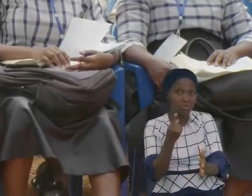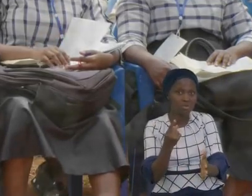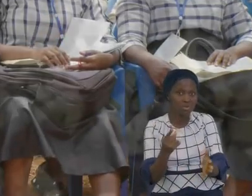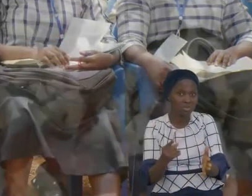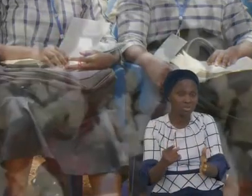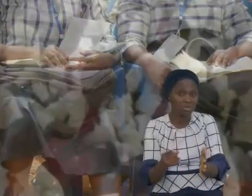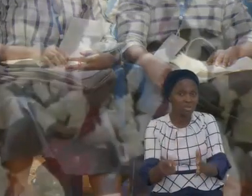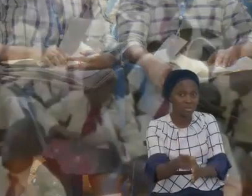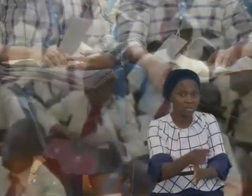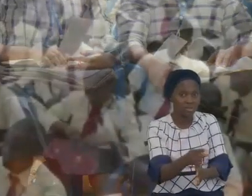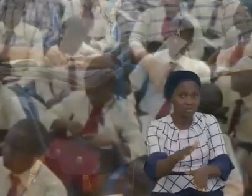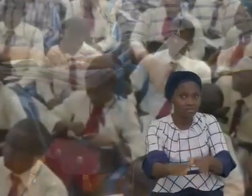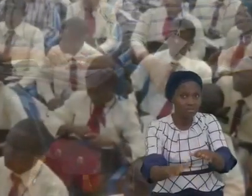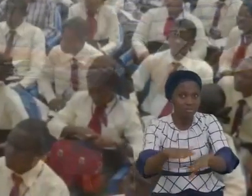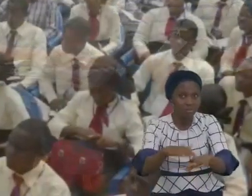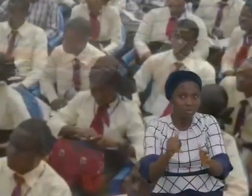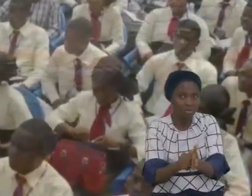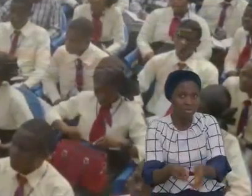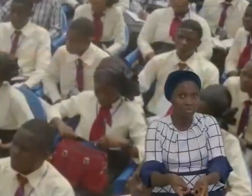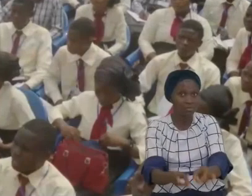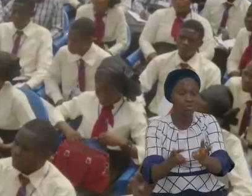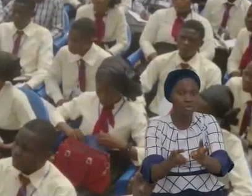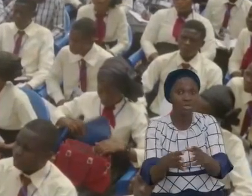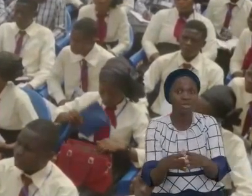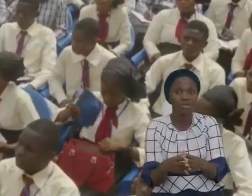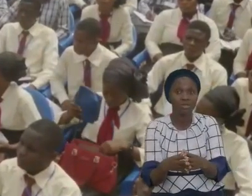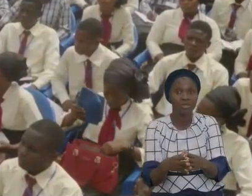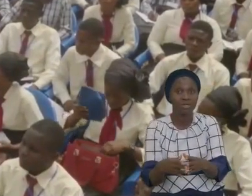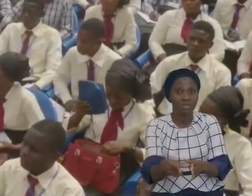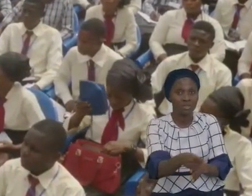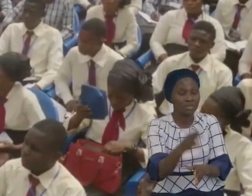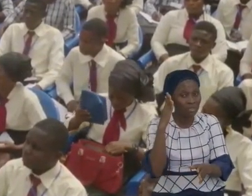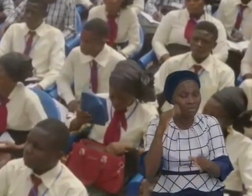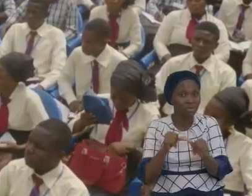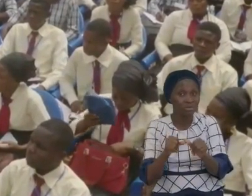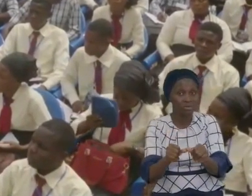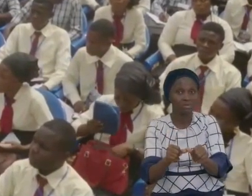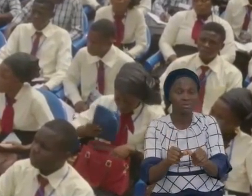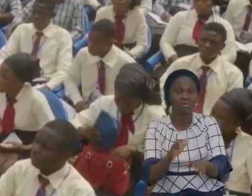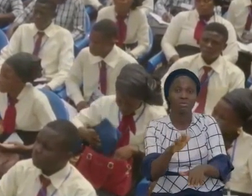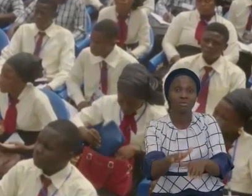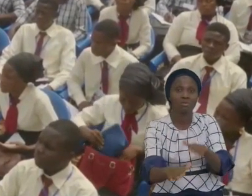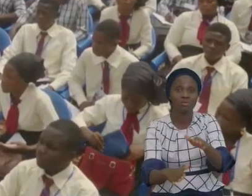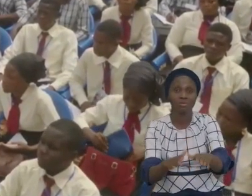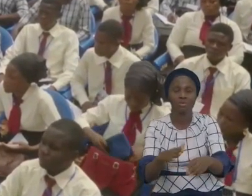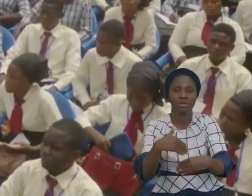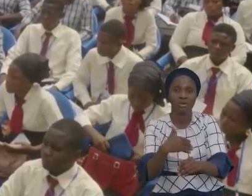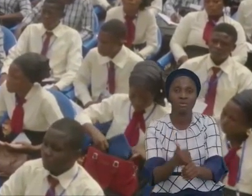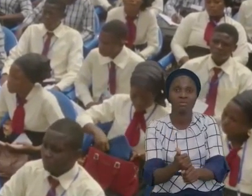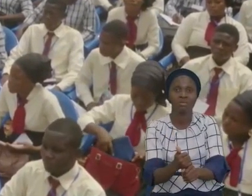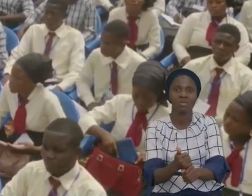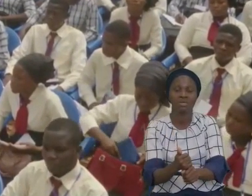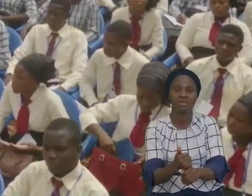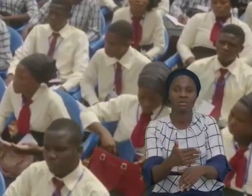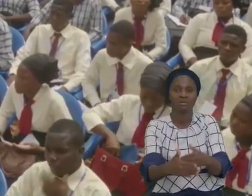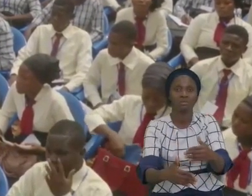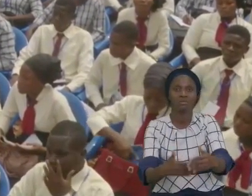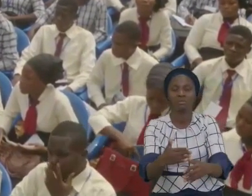making progress. Why does he say they shall not even err therein?